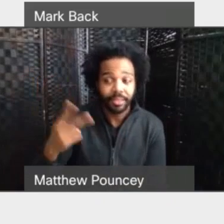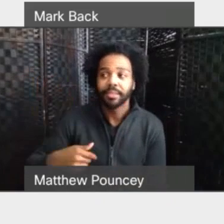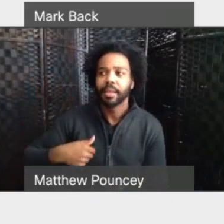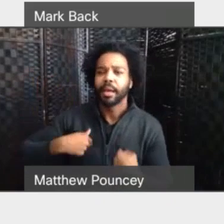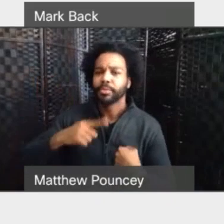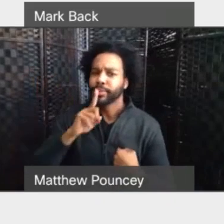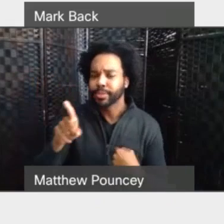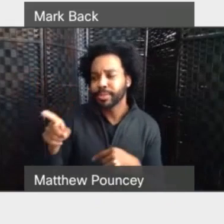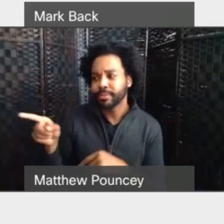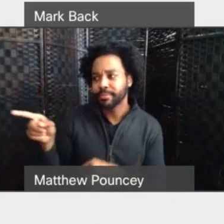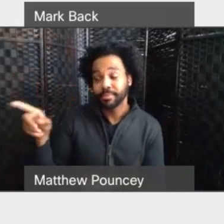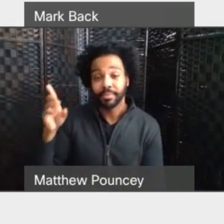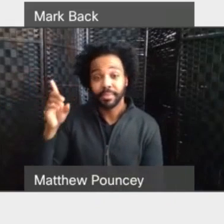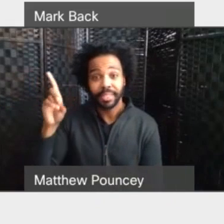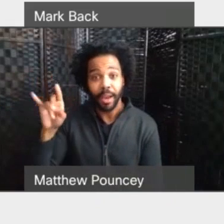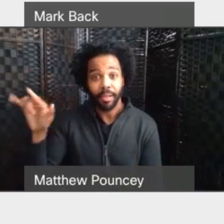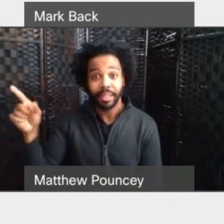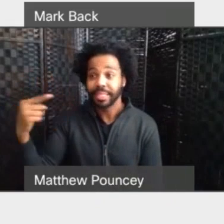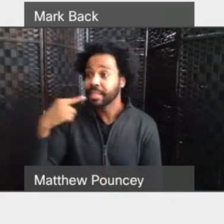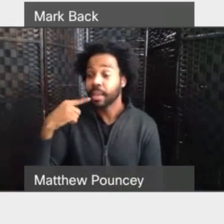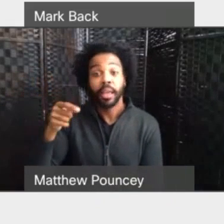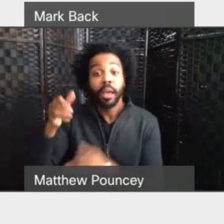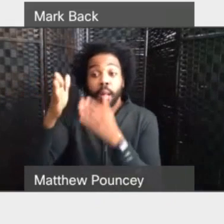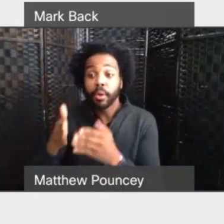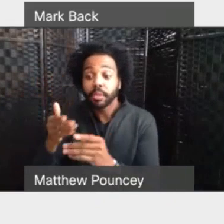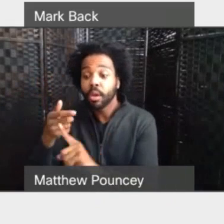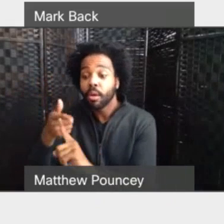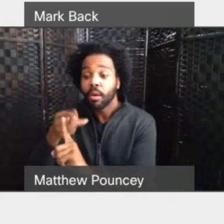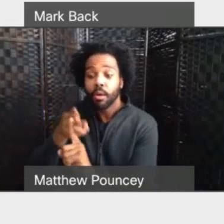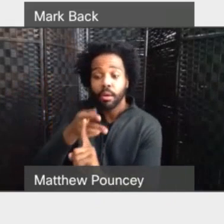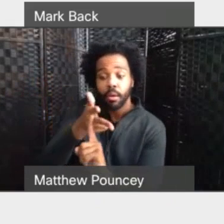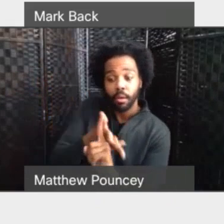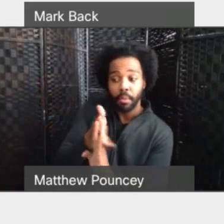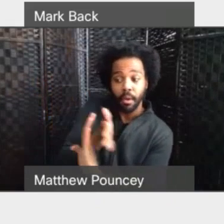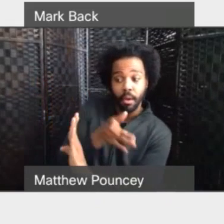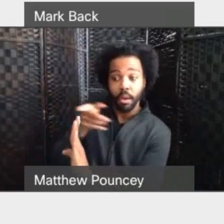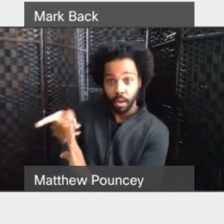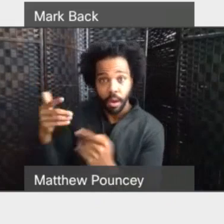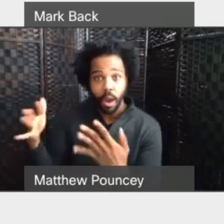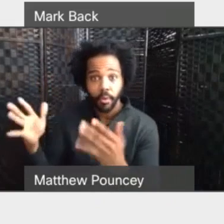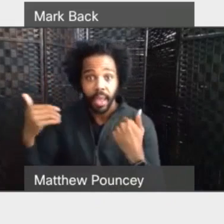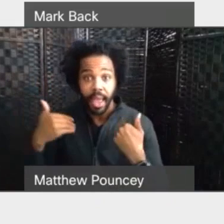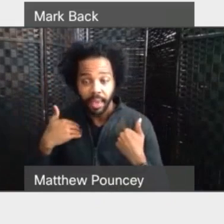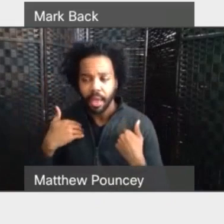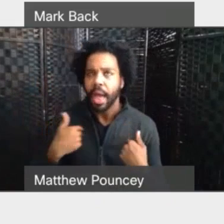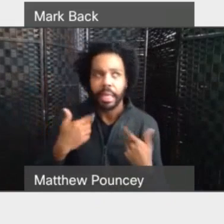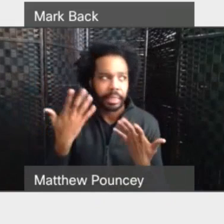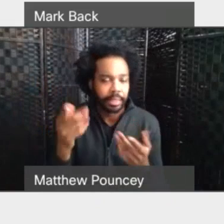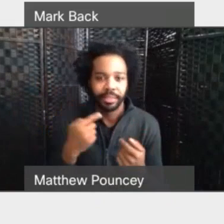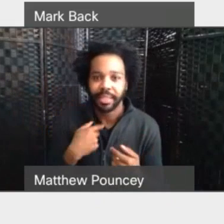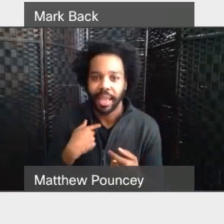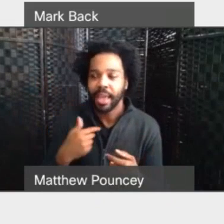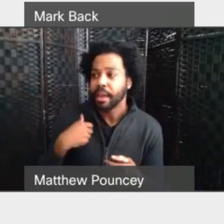if a person has had it within the last 3 months, yes, not requiring it, but perhaps you could address what the guidance is